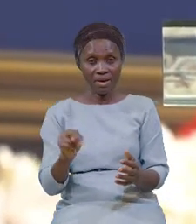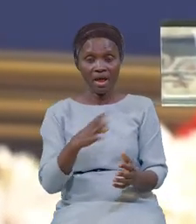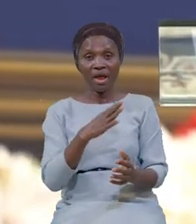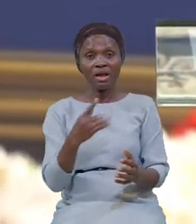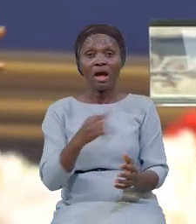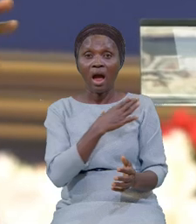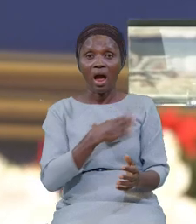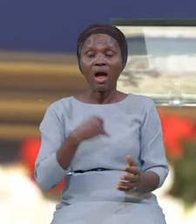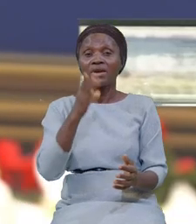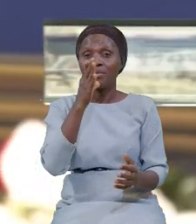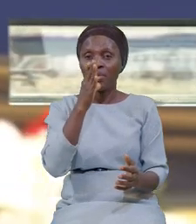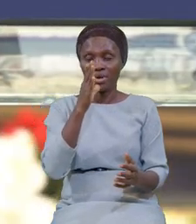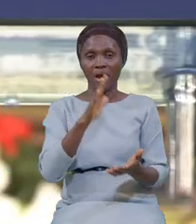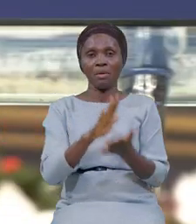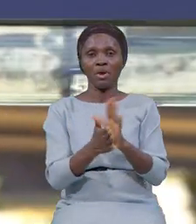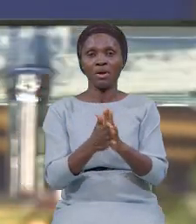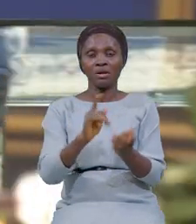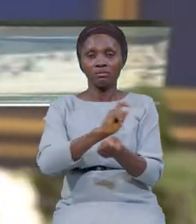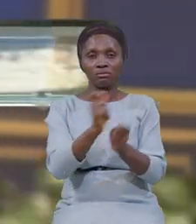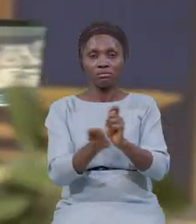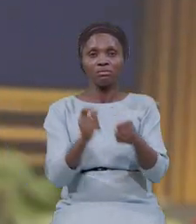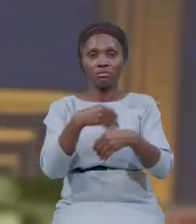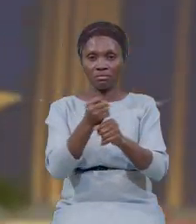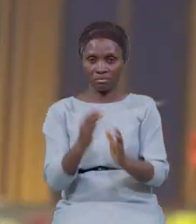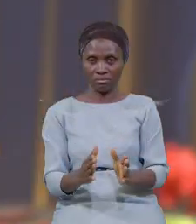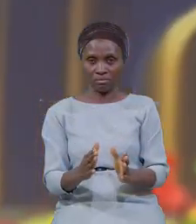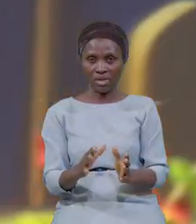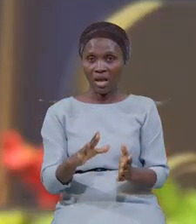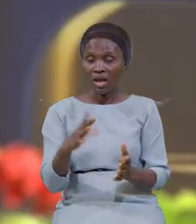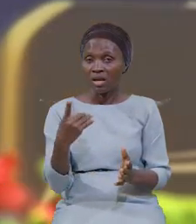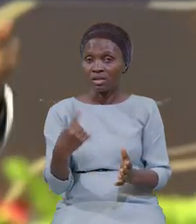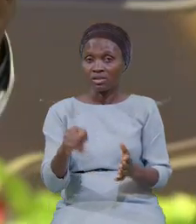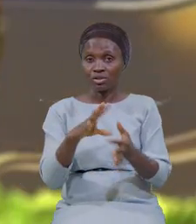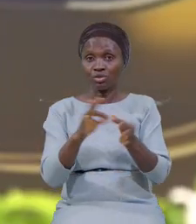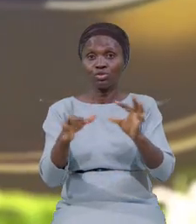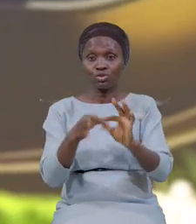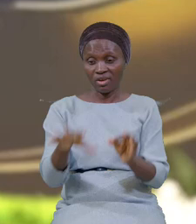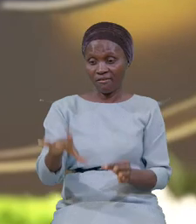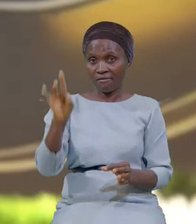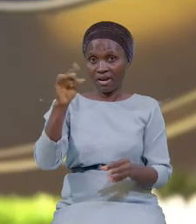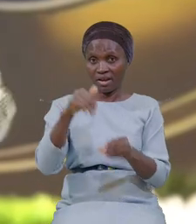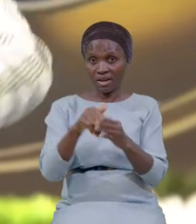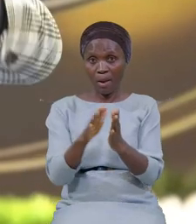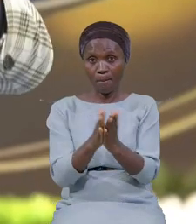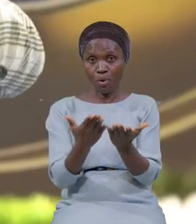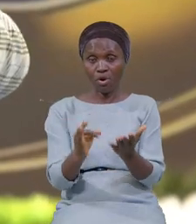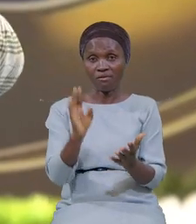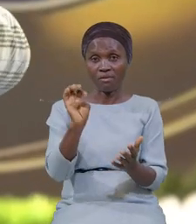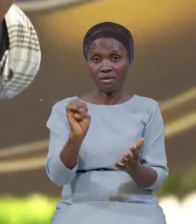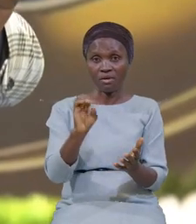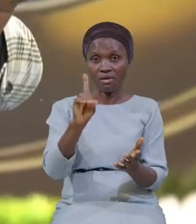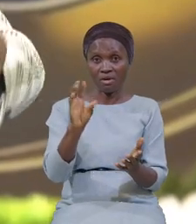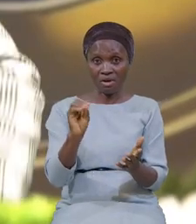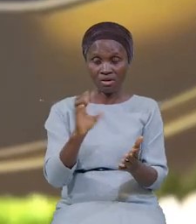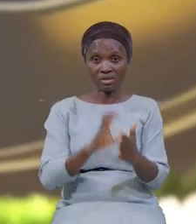makers. The story you will find in Exodus chapter 2. I'll tell you the story. At the time